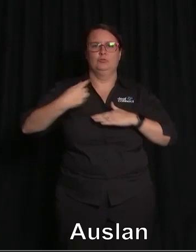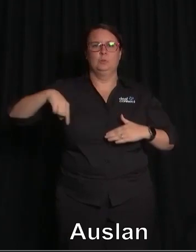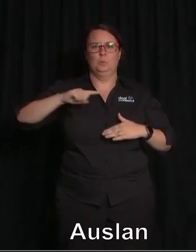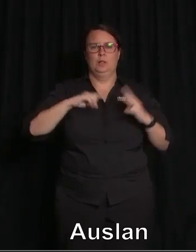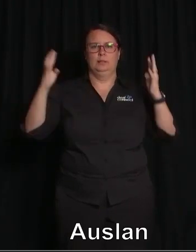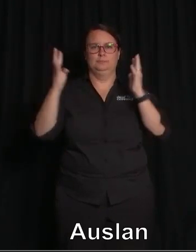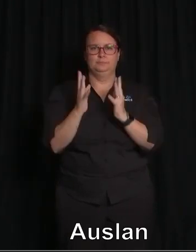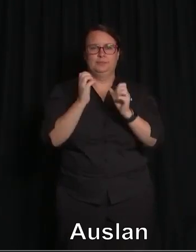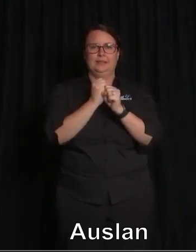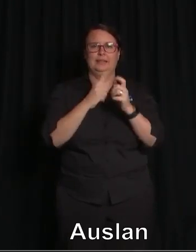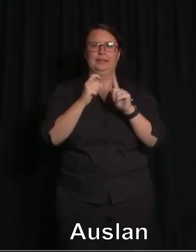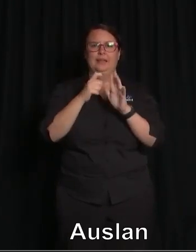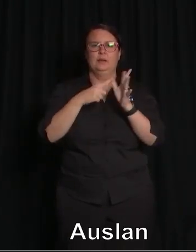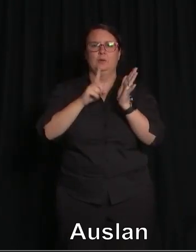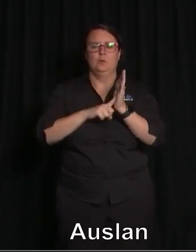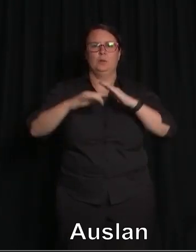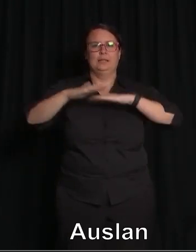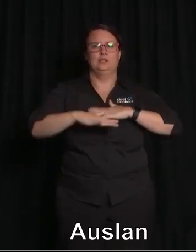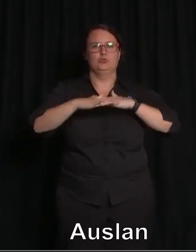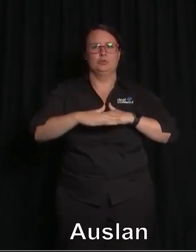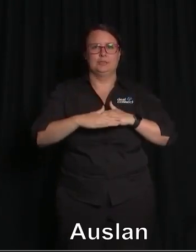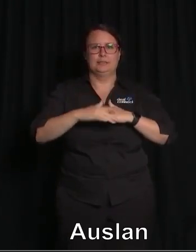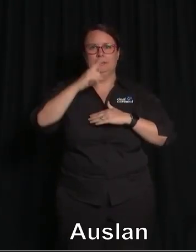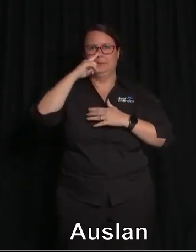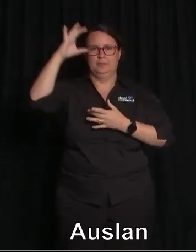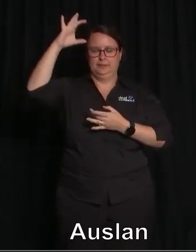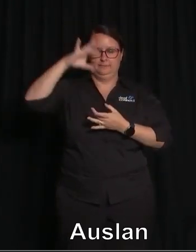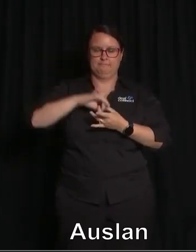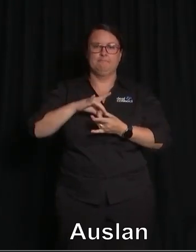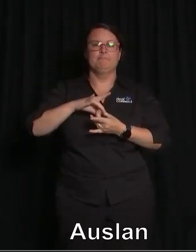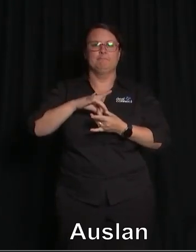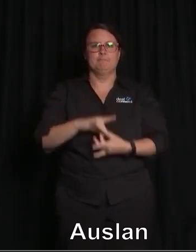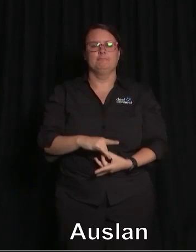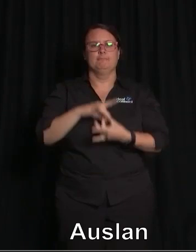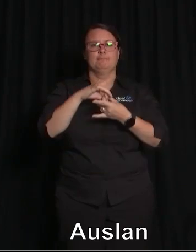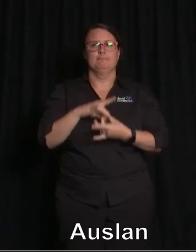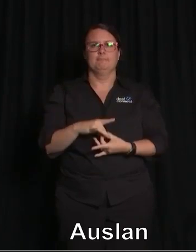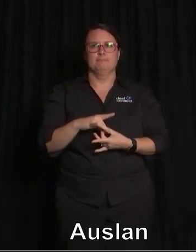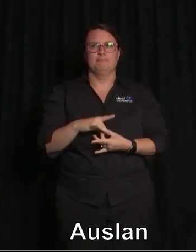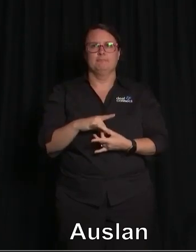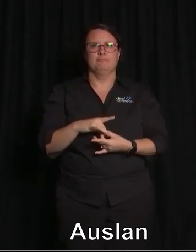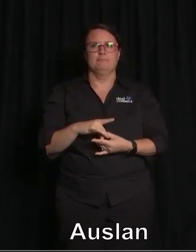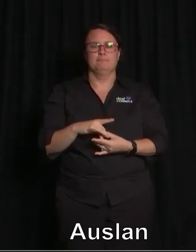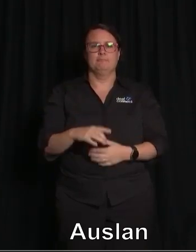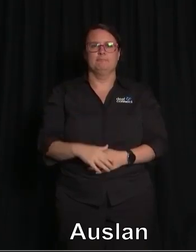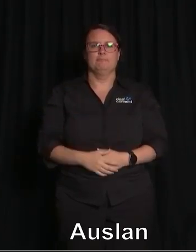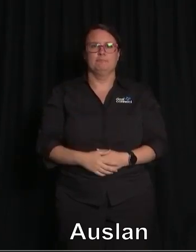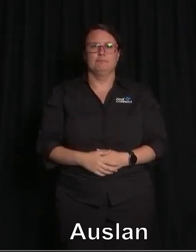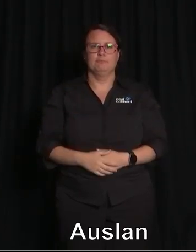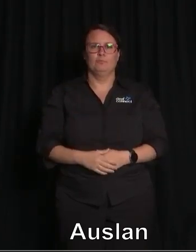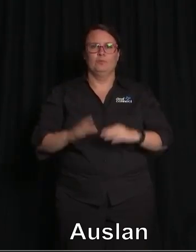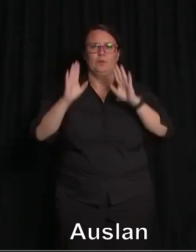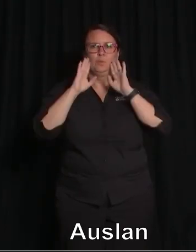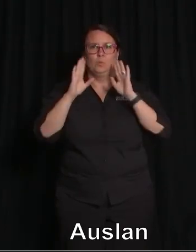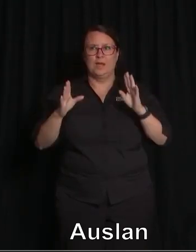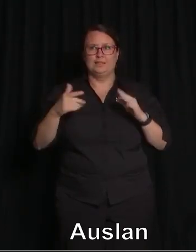today, Gadigal country, the country that people are linked in from, and just acknowledge that it's wonderful that we've got